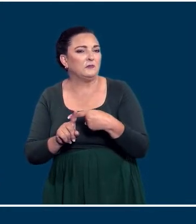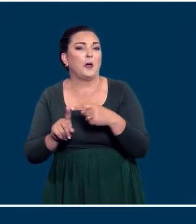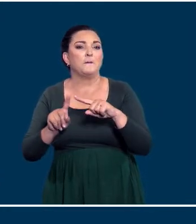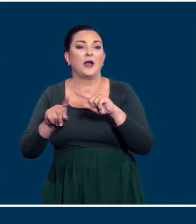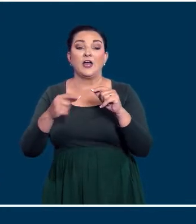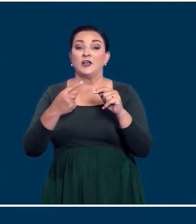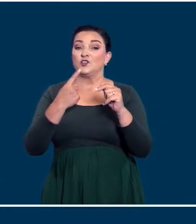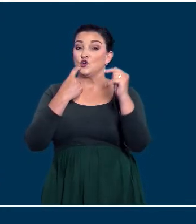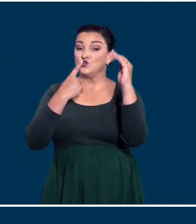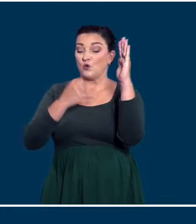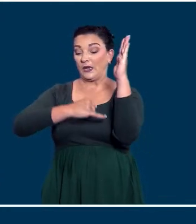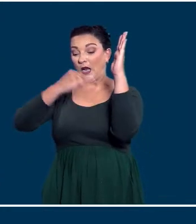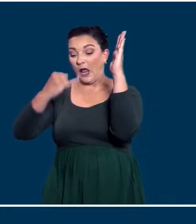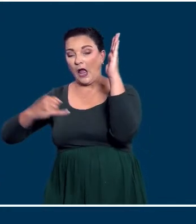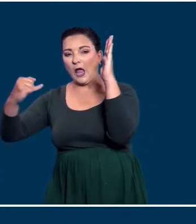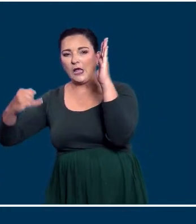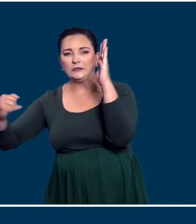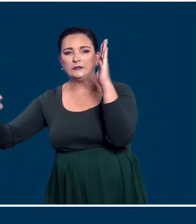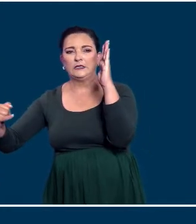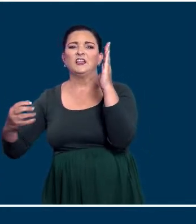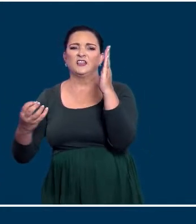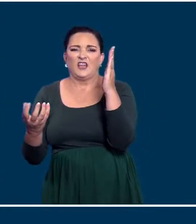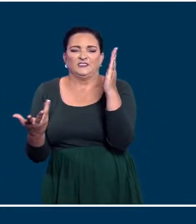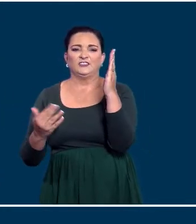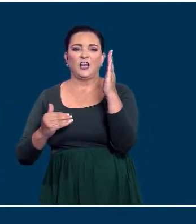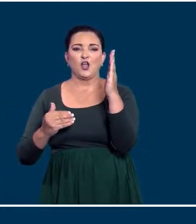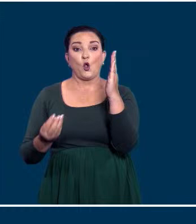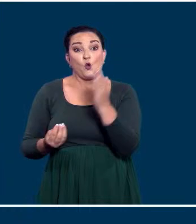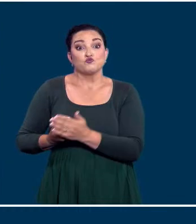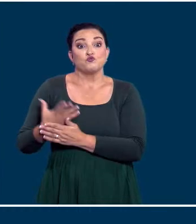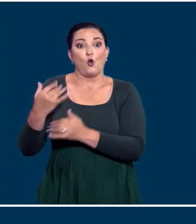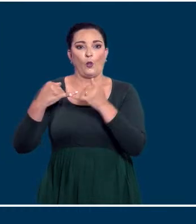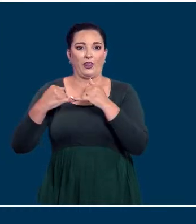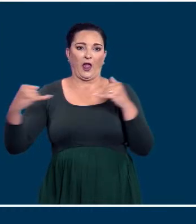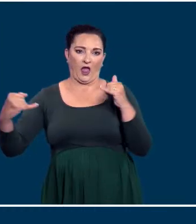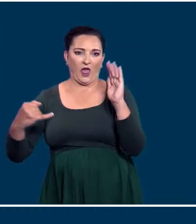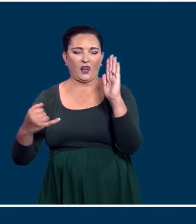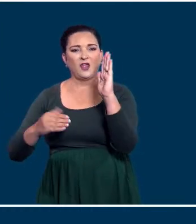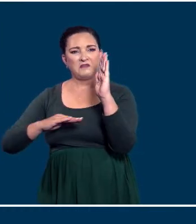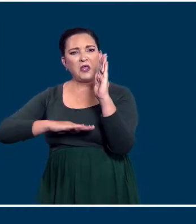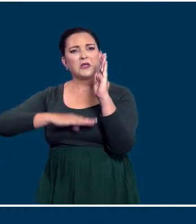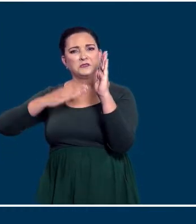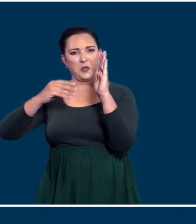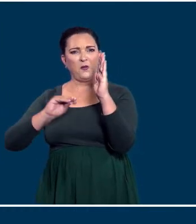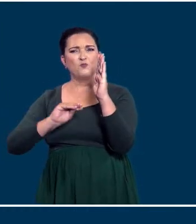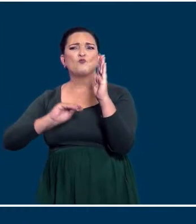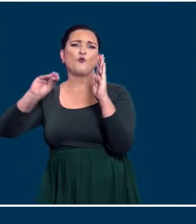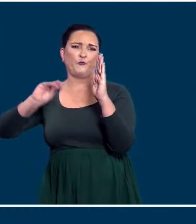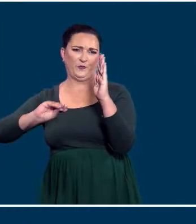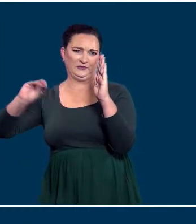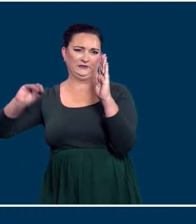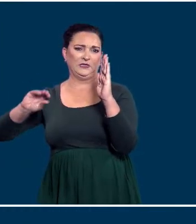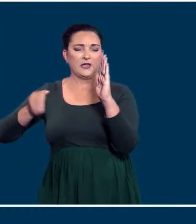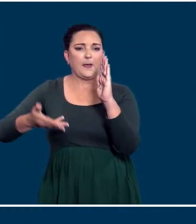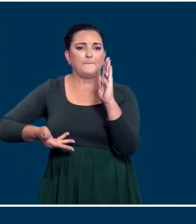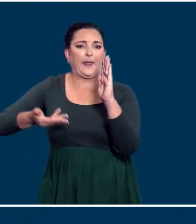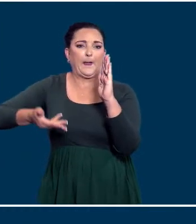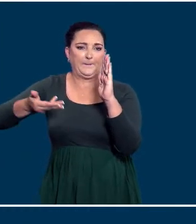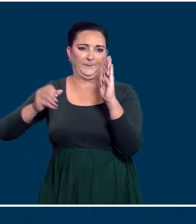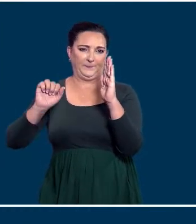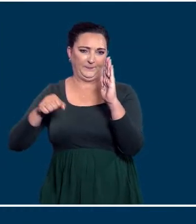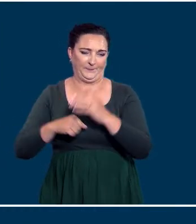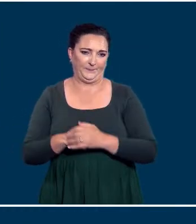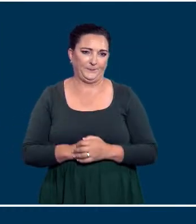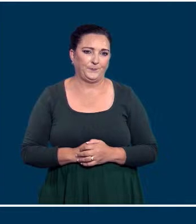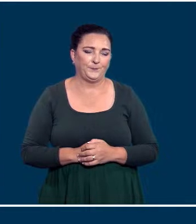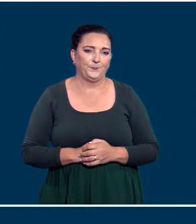rate, is picked up quite solidly into positive territory. So there is some movement there.